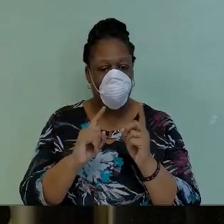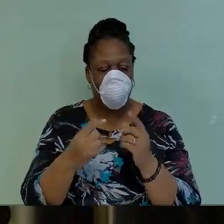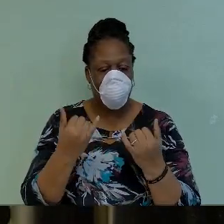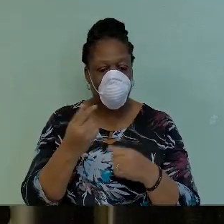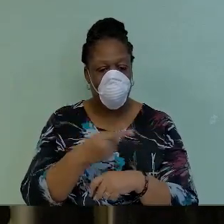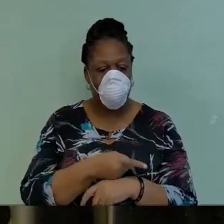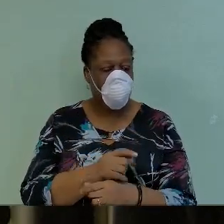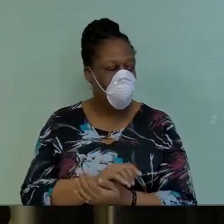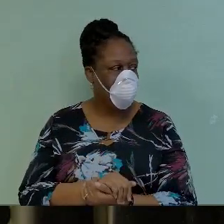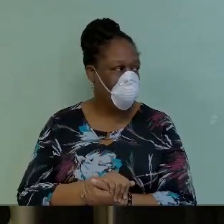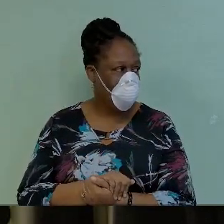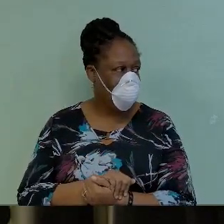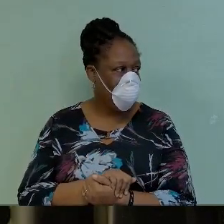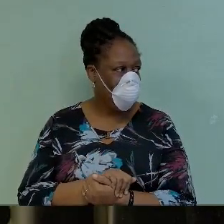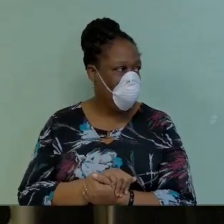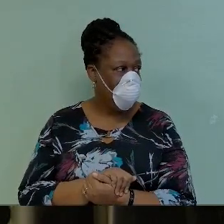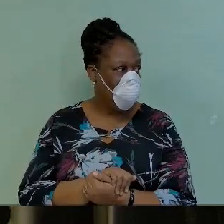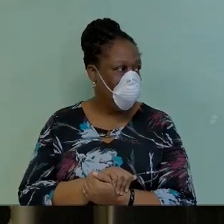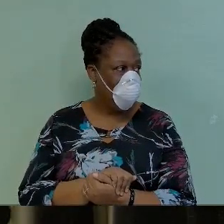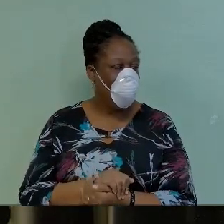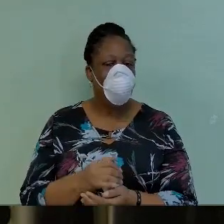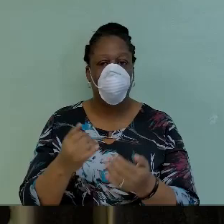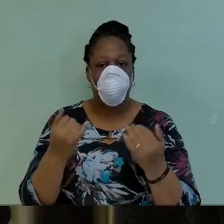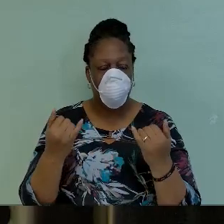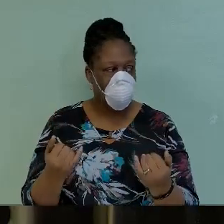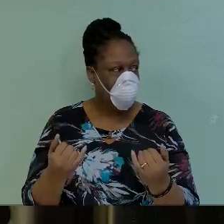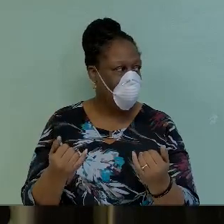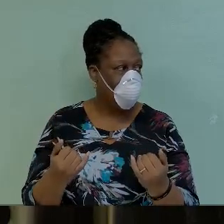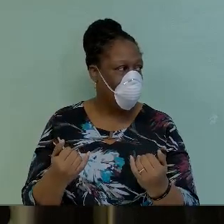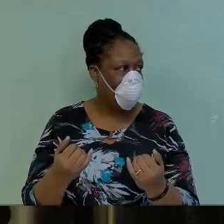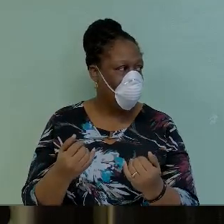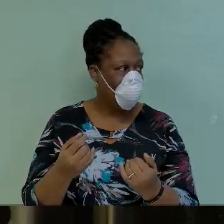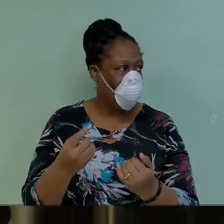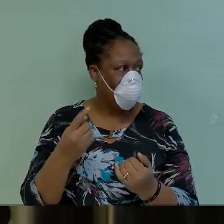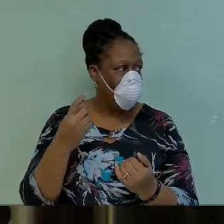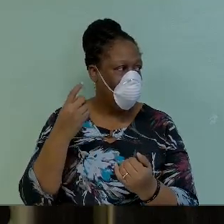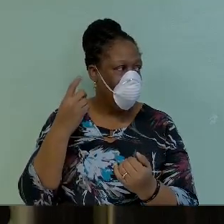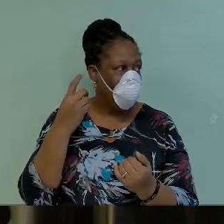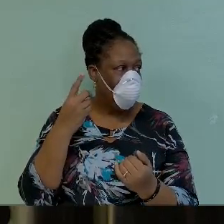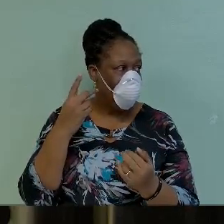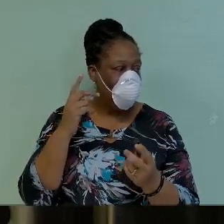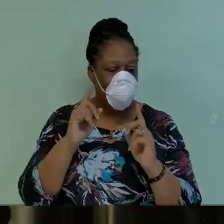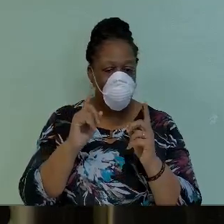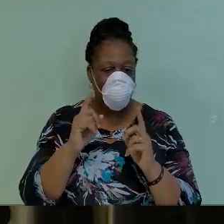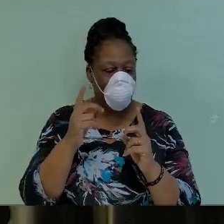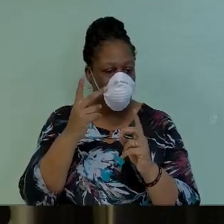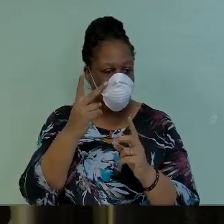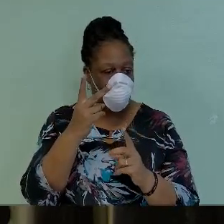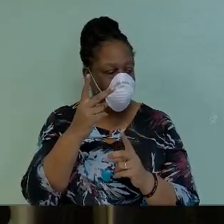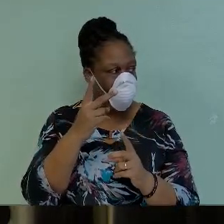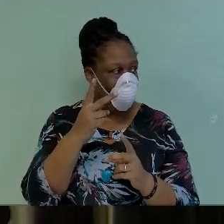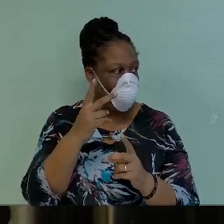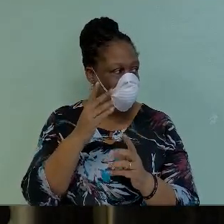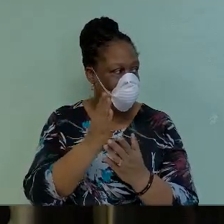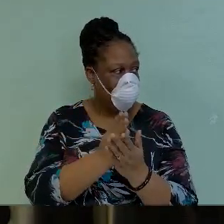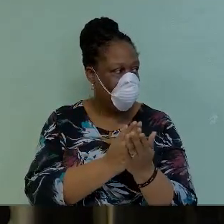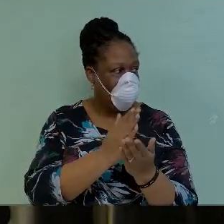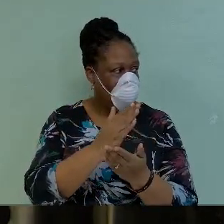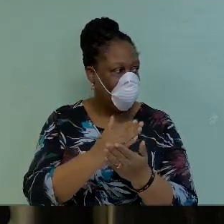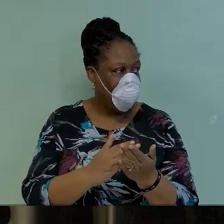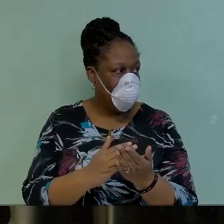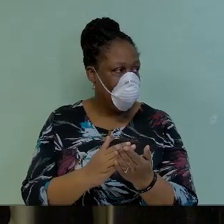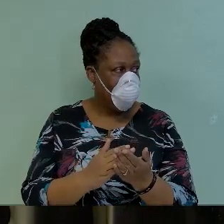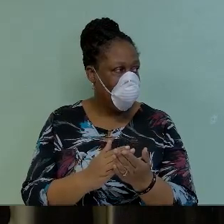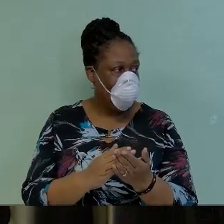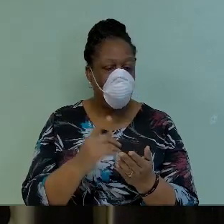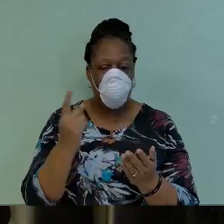today. Now, my presentation would be in two parts. First, I would speak about